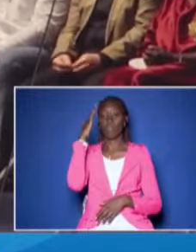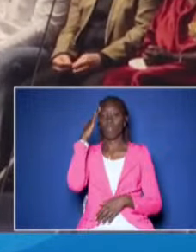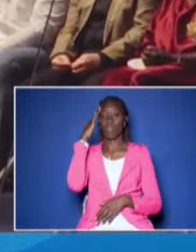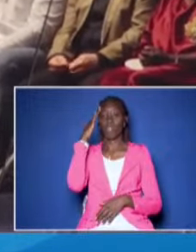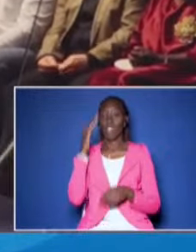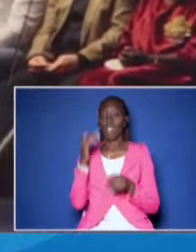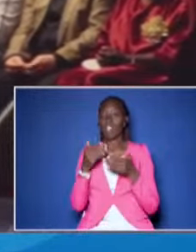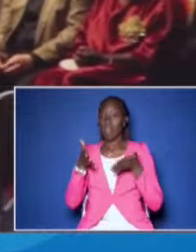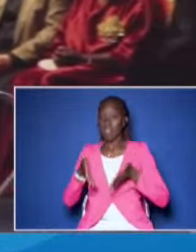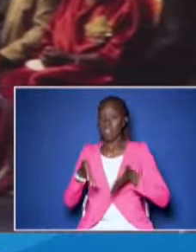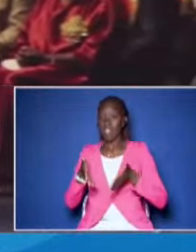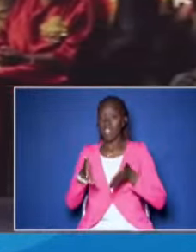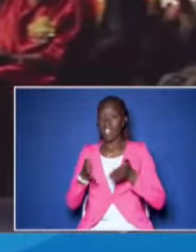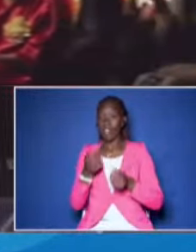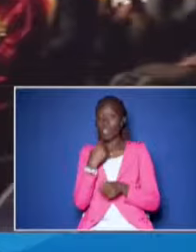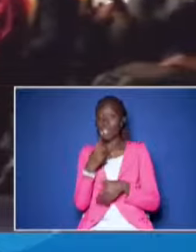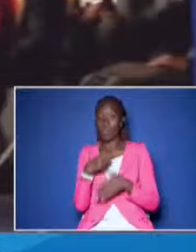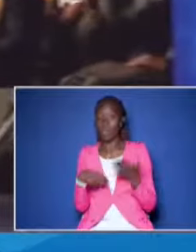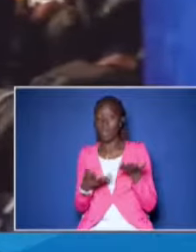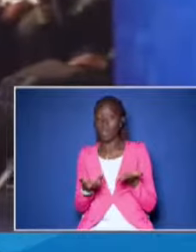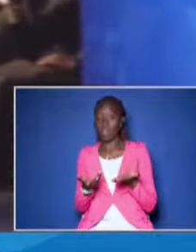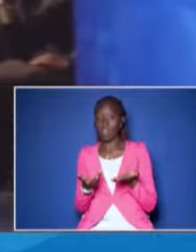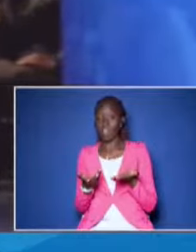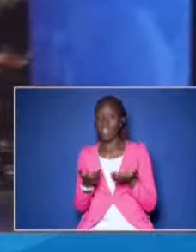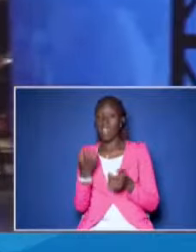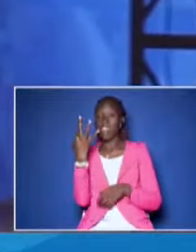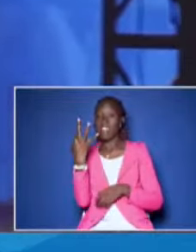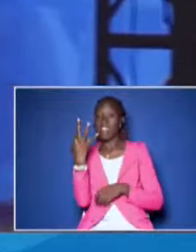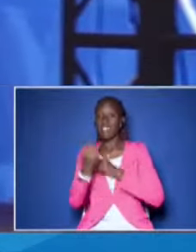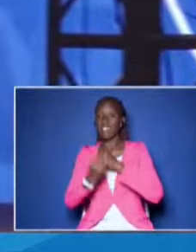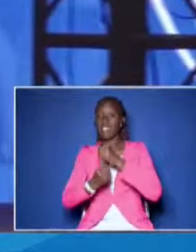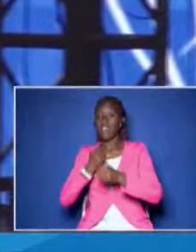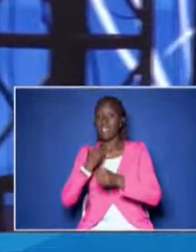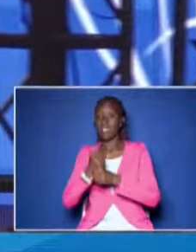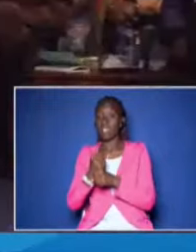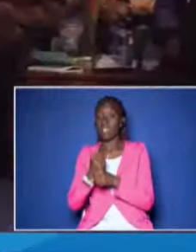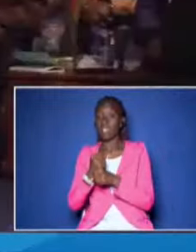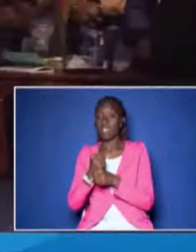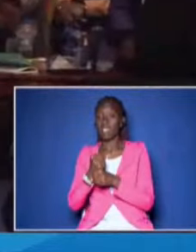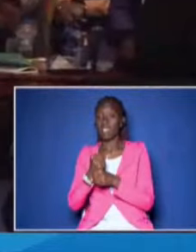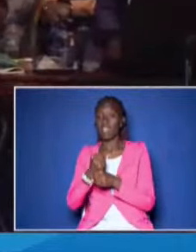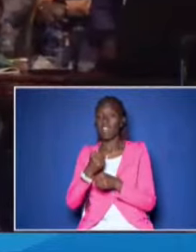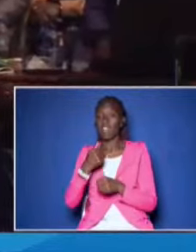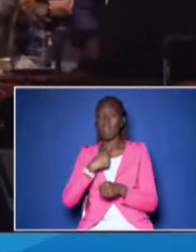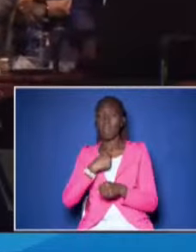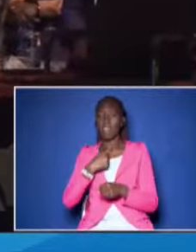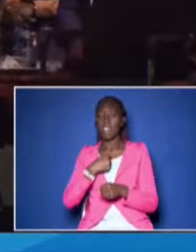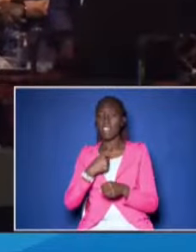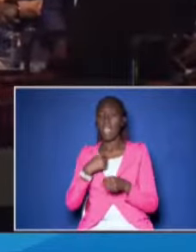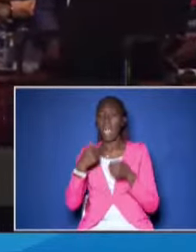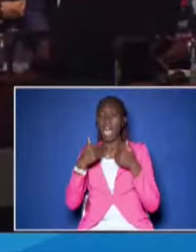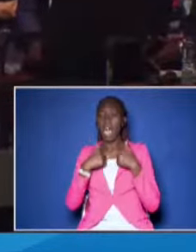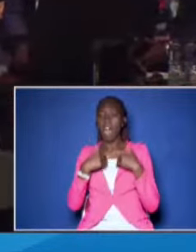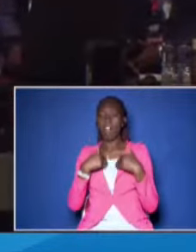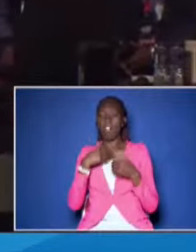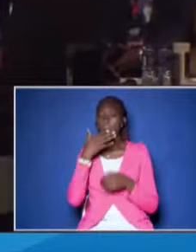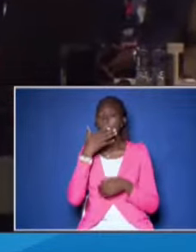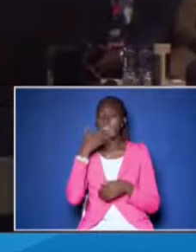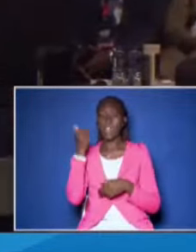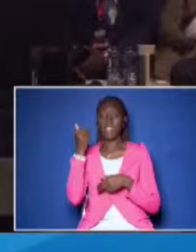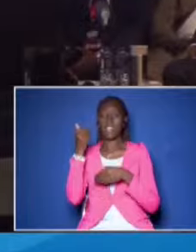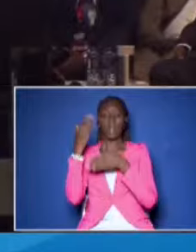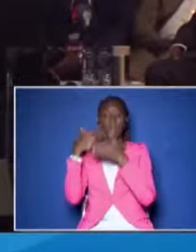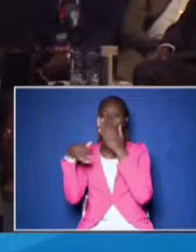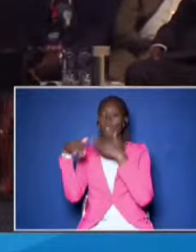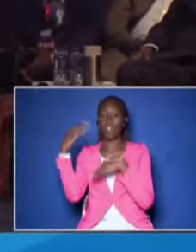and I'm here to tell you for three years I had the best Professor I could even